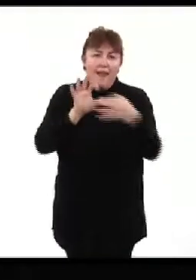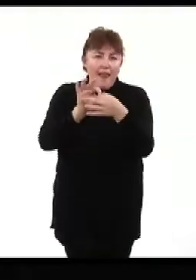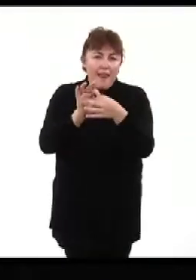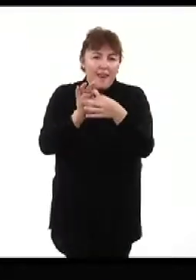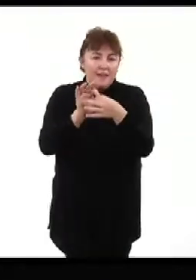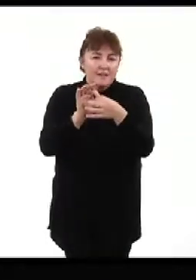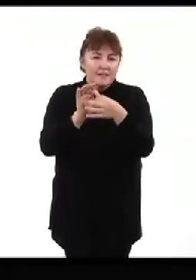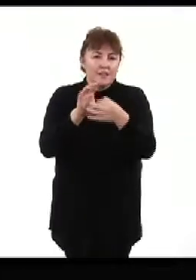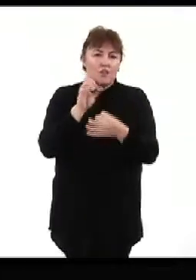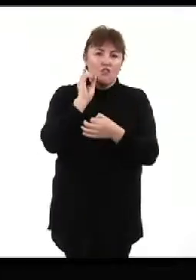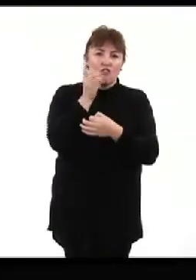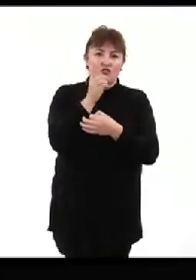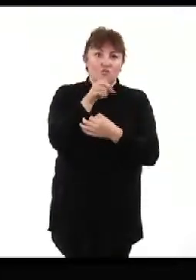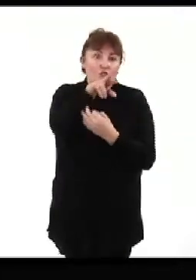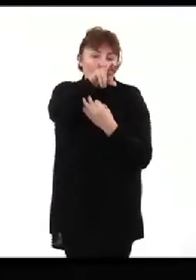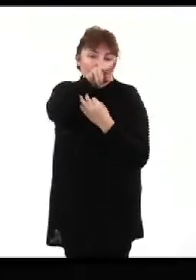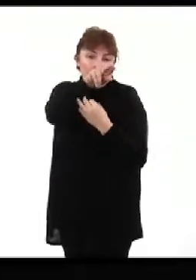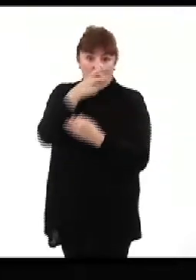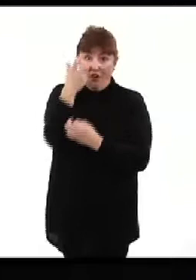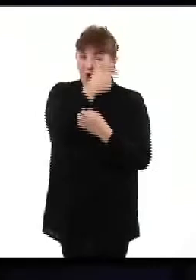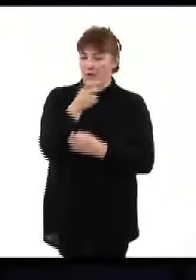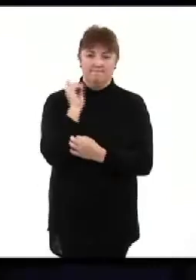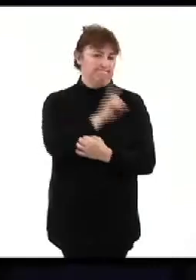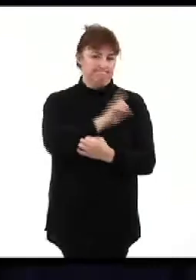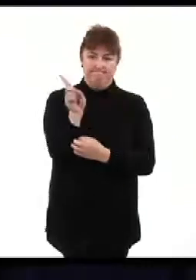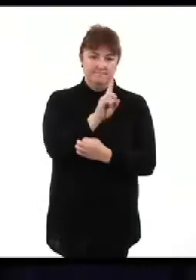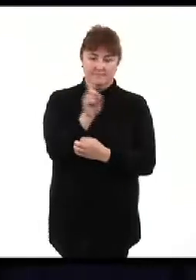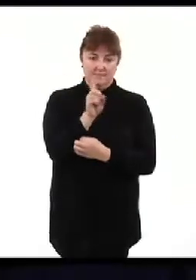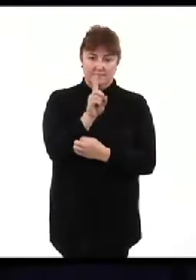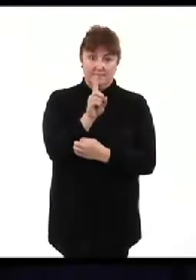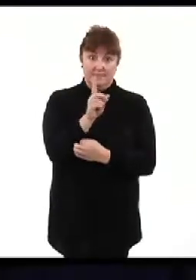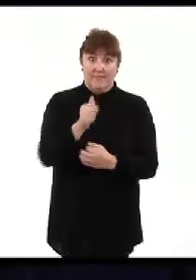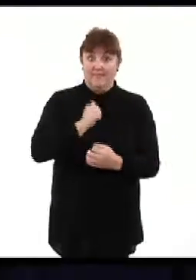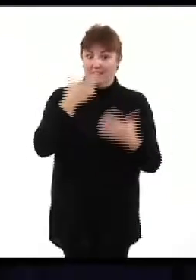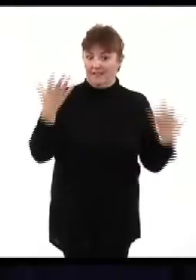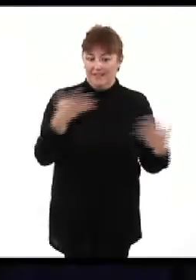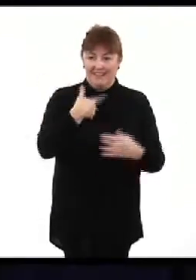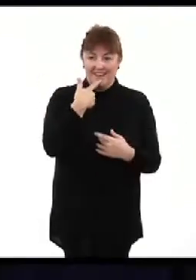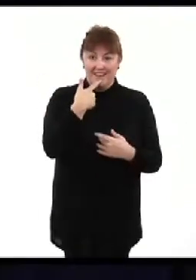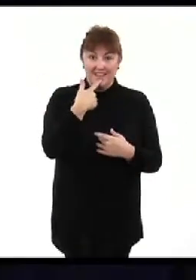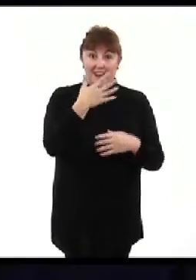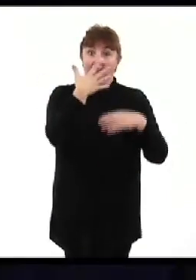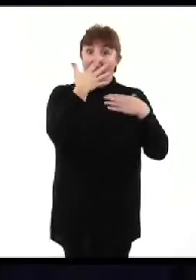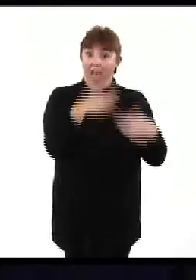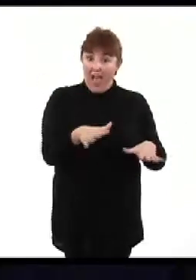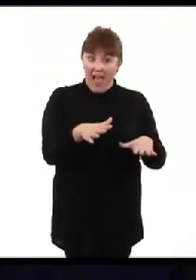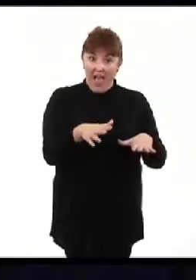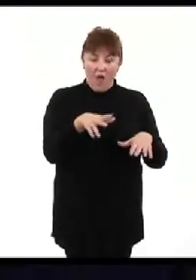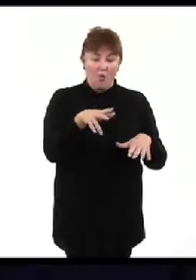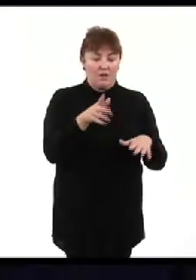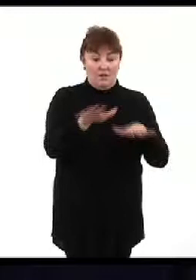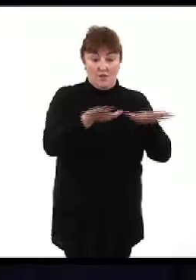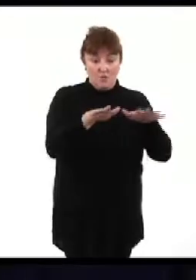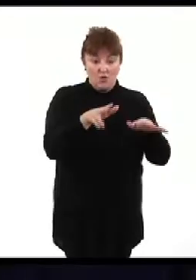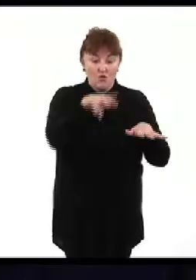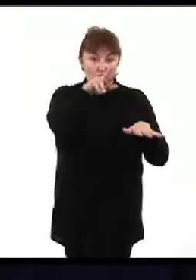speech articulators. So despite the fact that it's right in front of the region that controls the mouth and the lips, and despite the